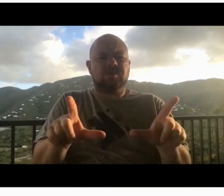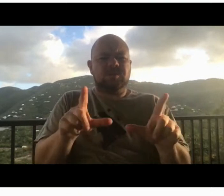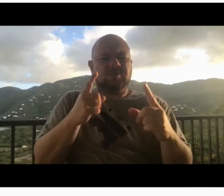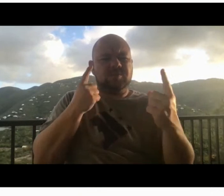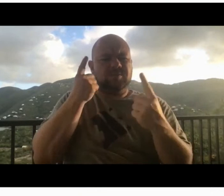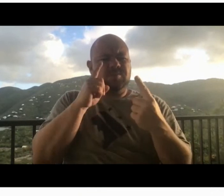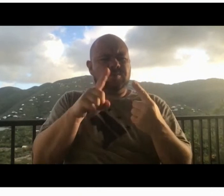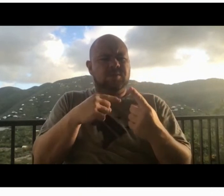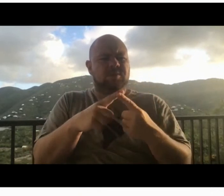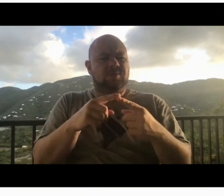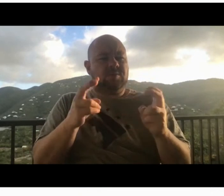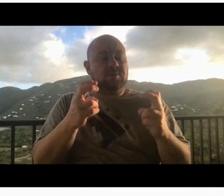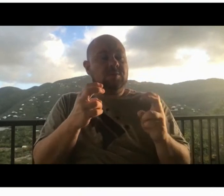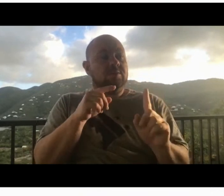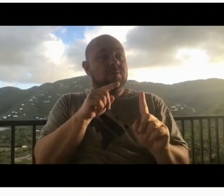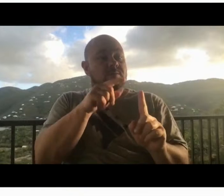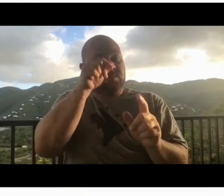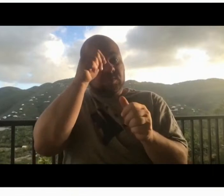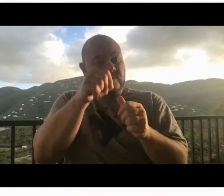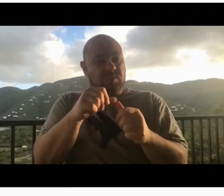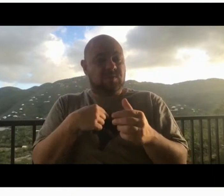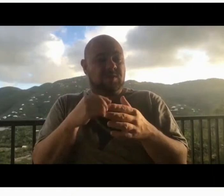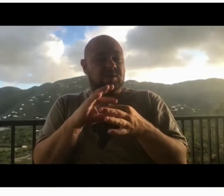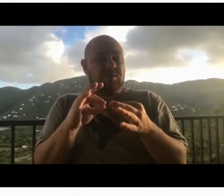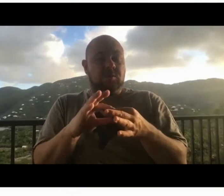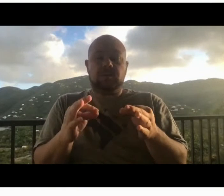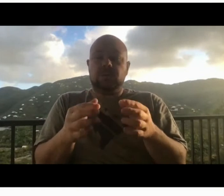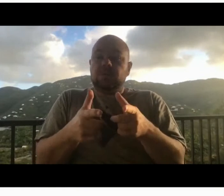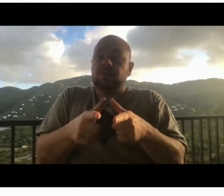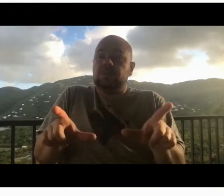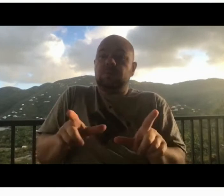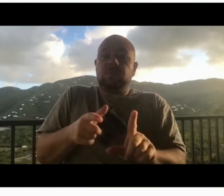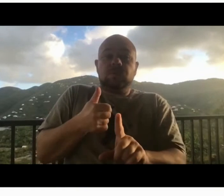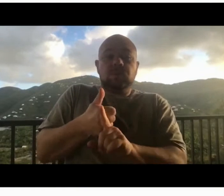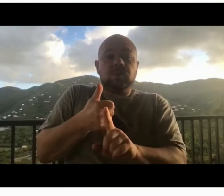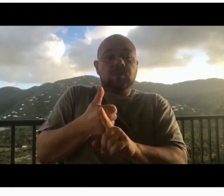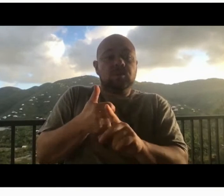When we analyze language, we have to remember